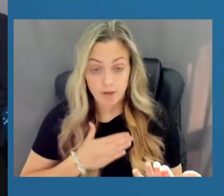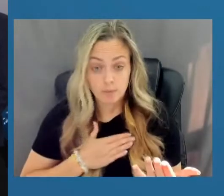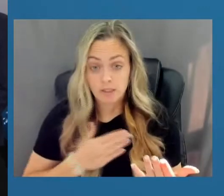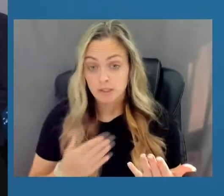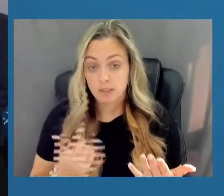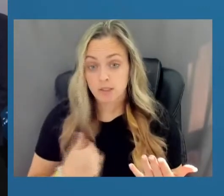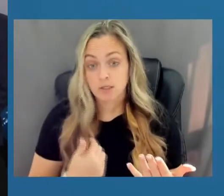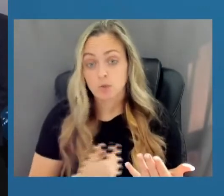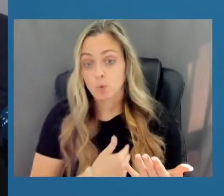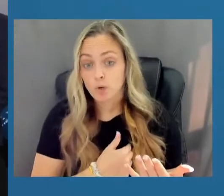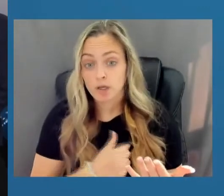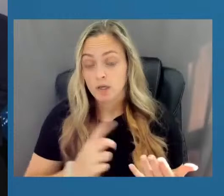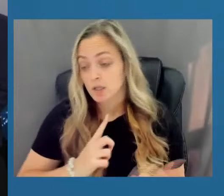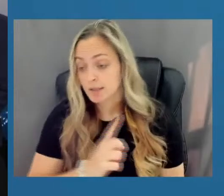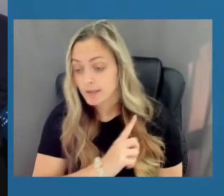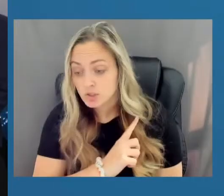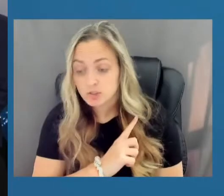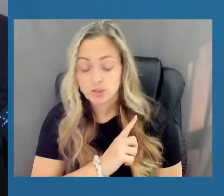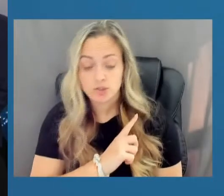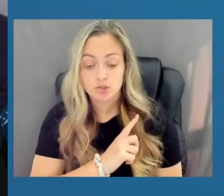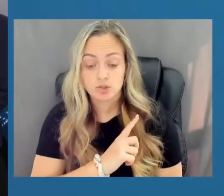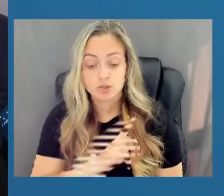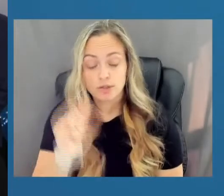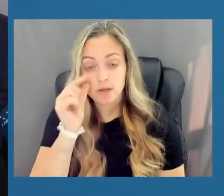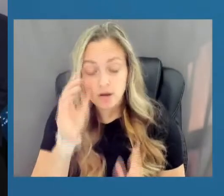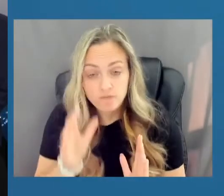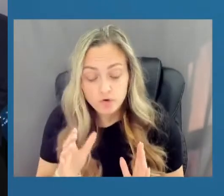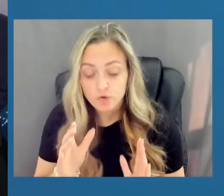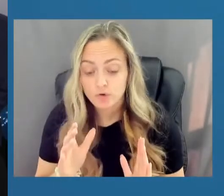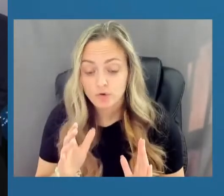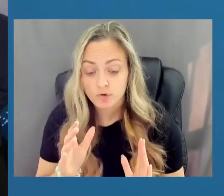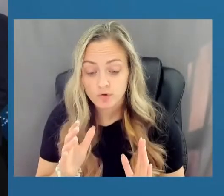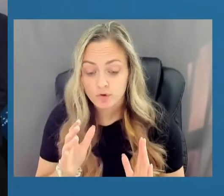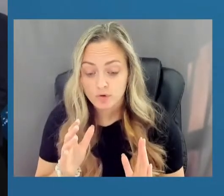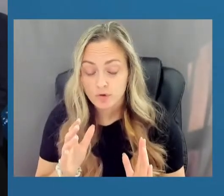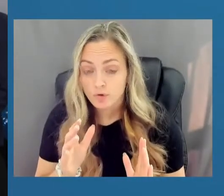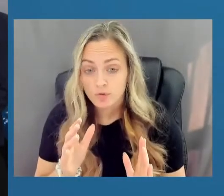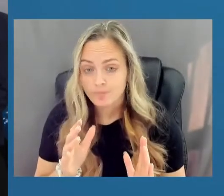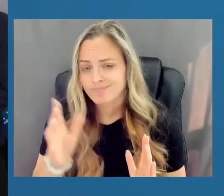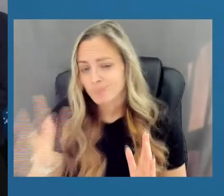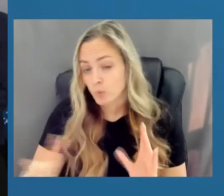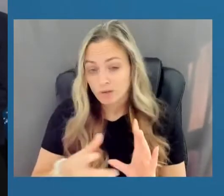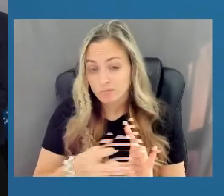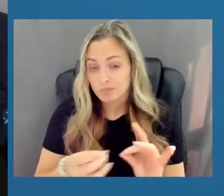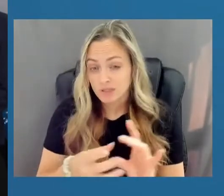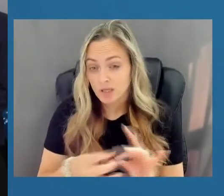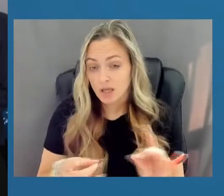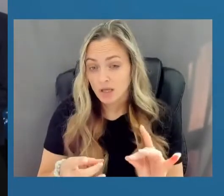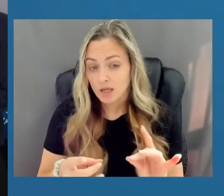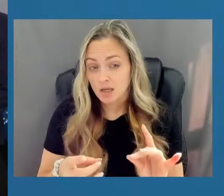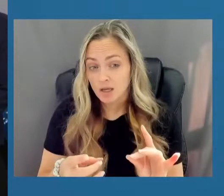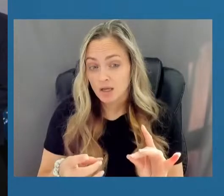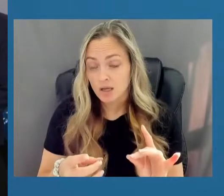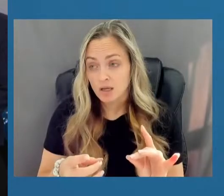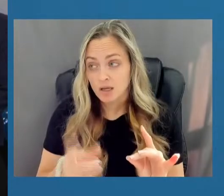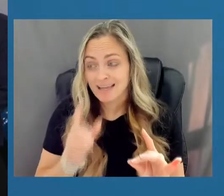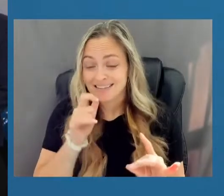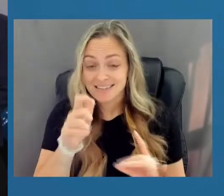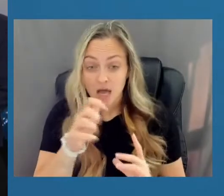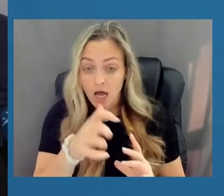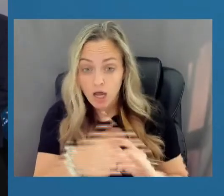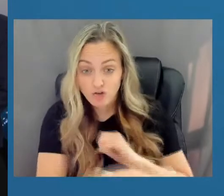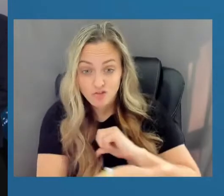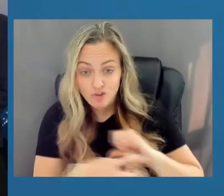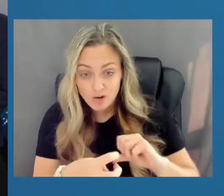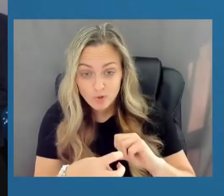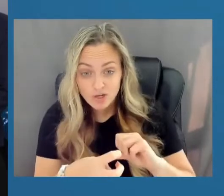in the legislature and the governor, as they would say in church, thought it not robbery